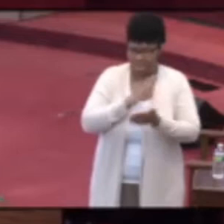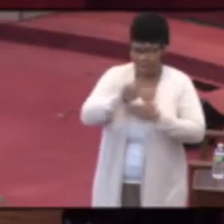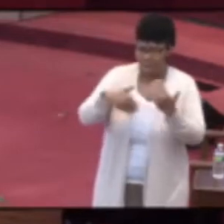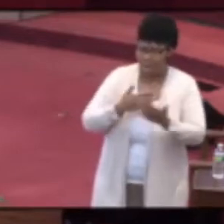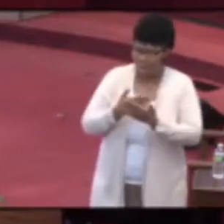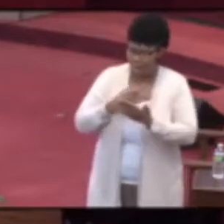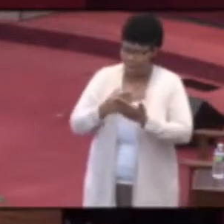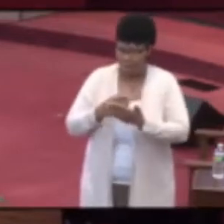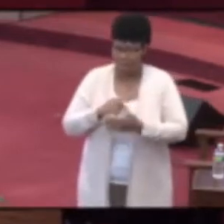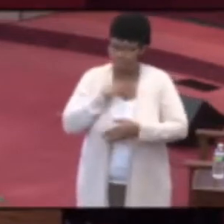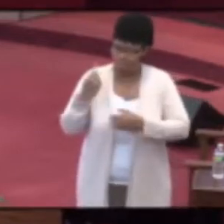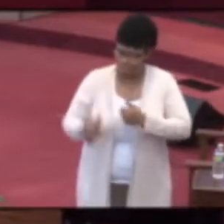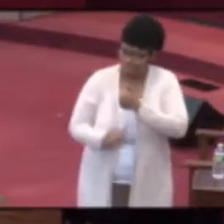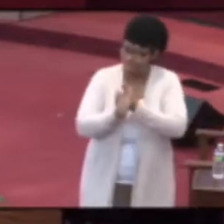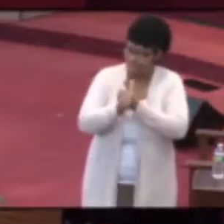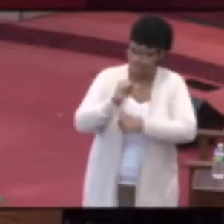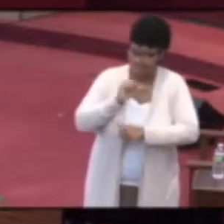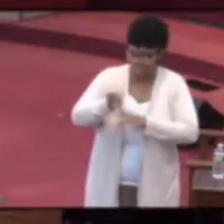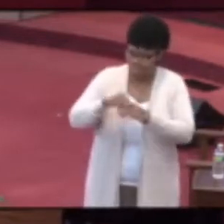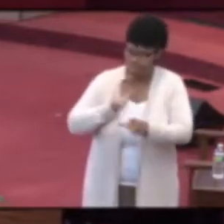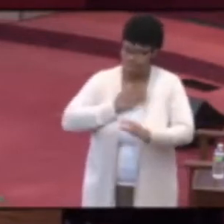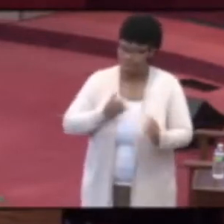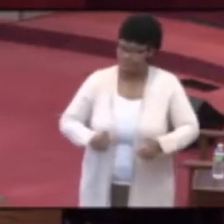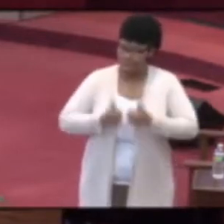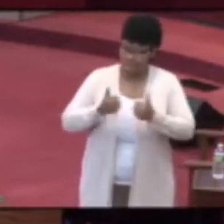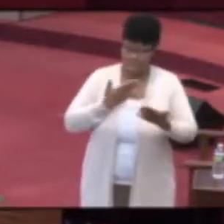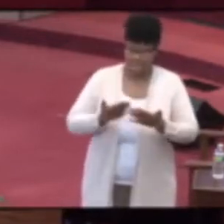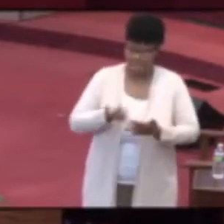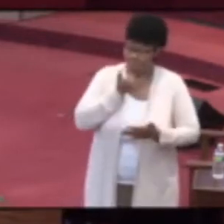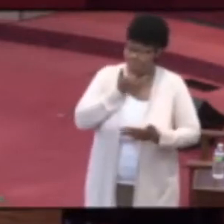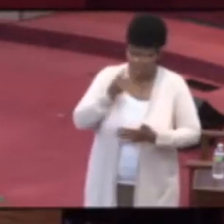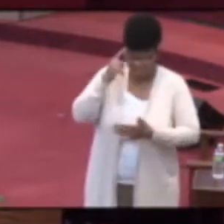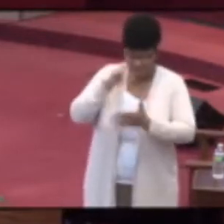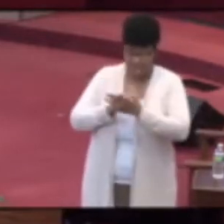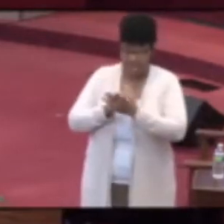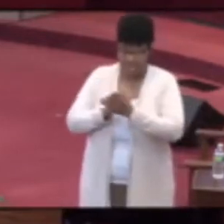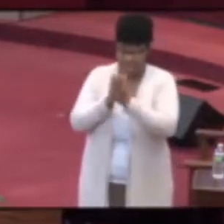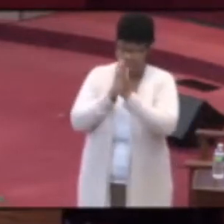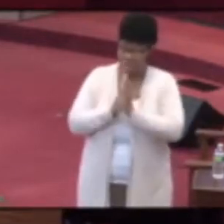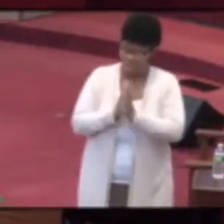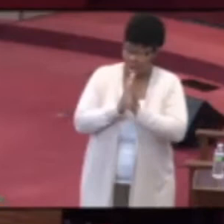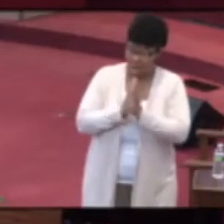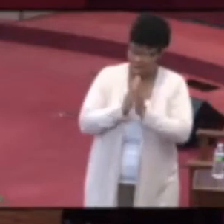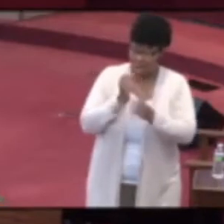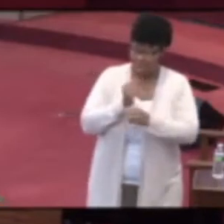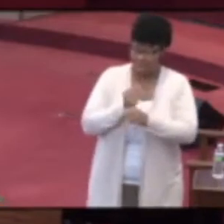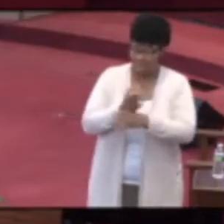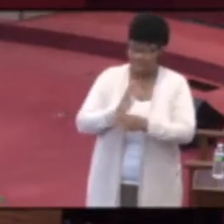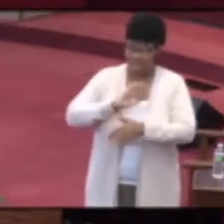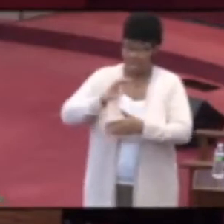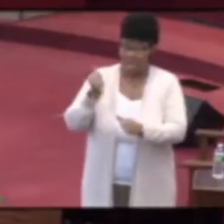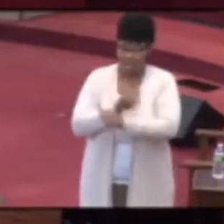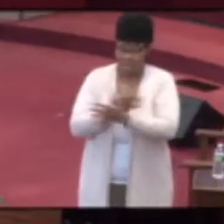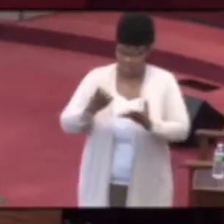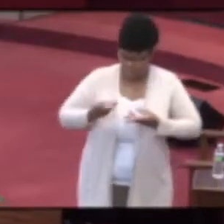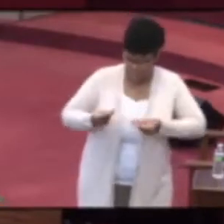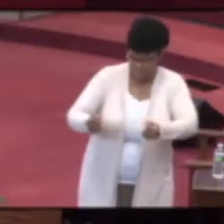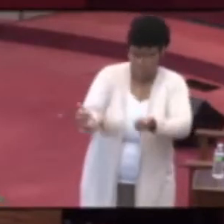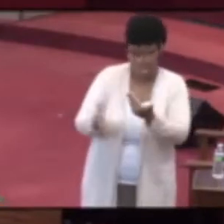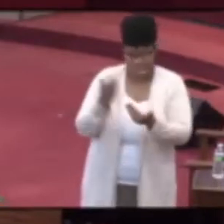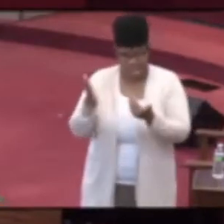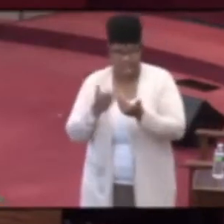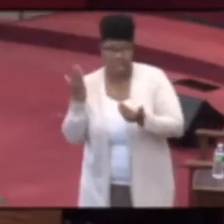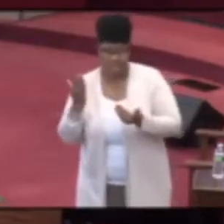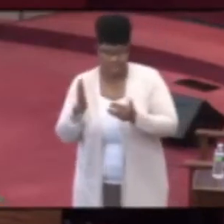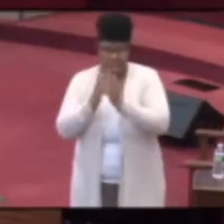all threats from my life. We believe, maybe falsely so, that prayer is to make all paths smooth,